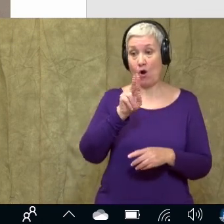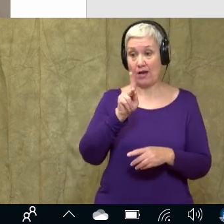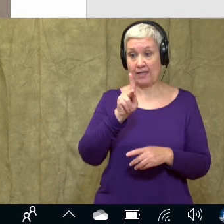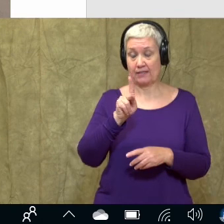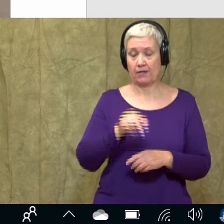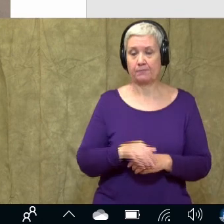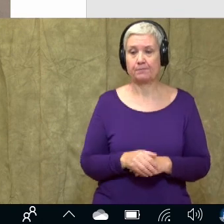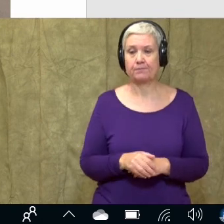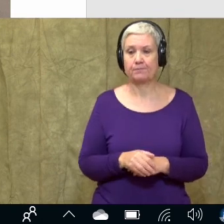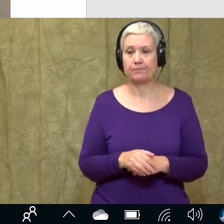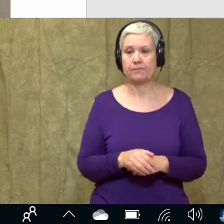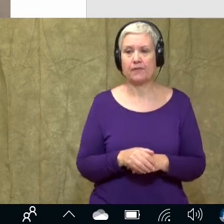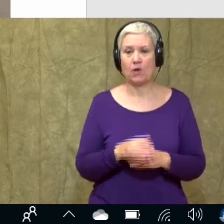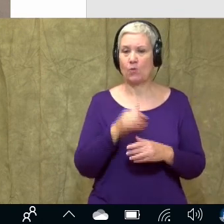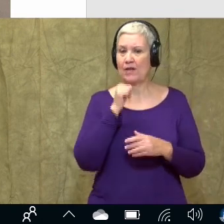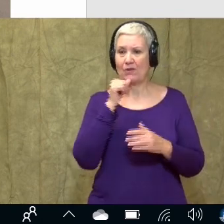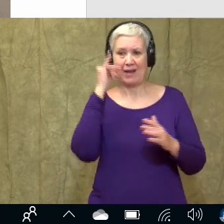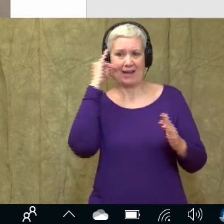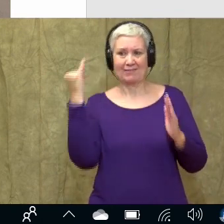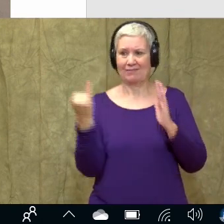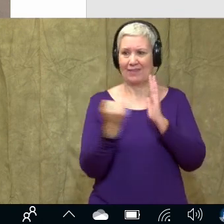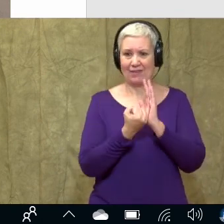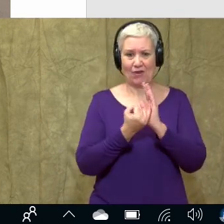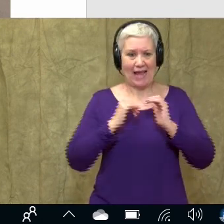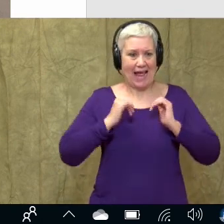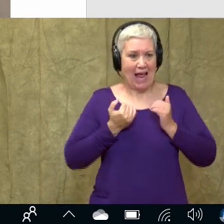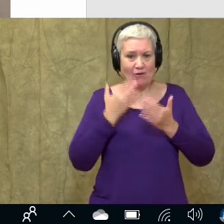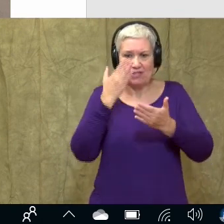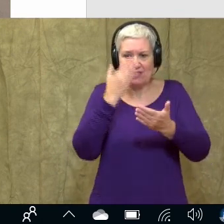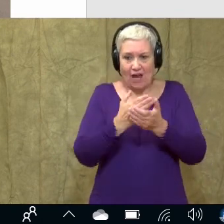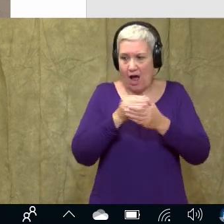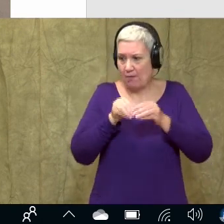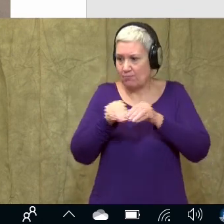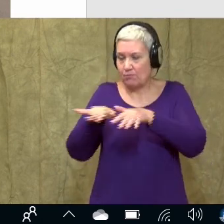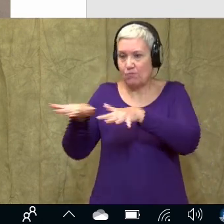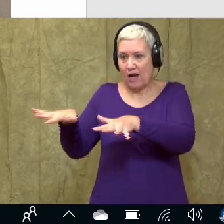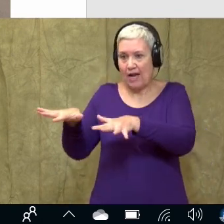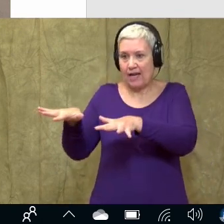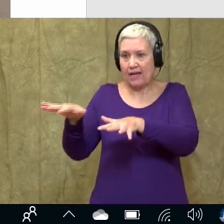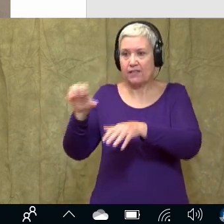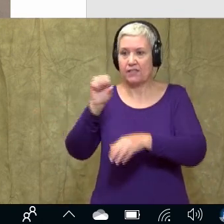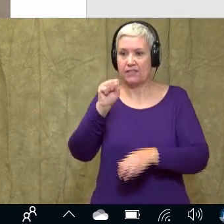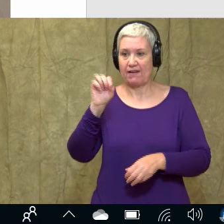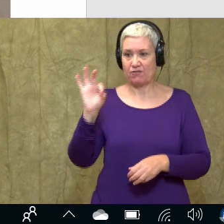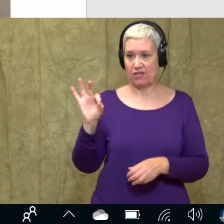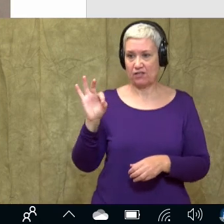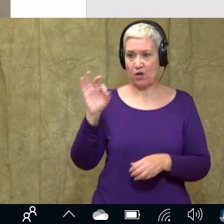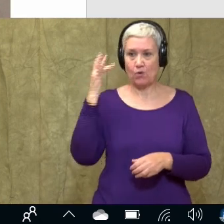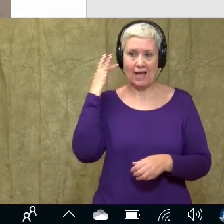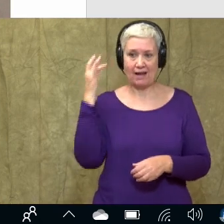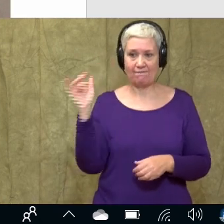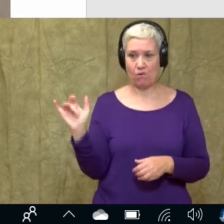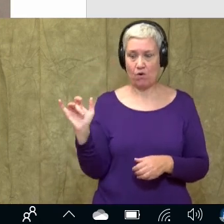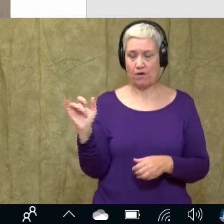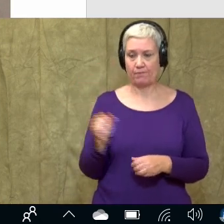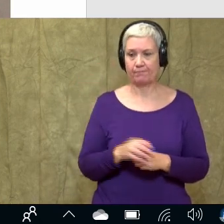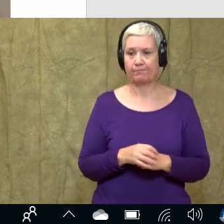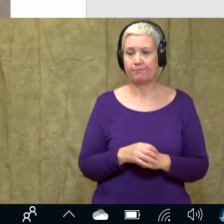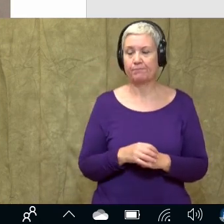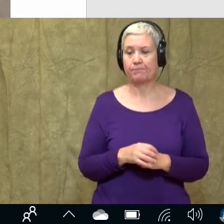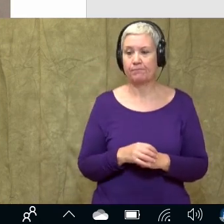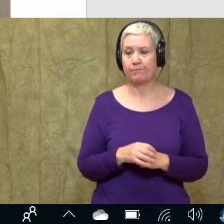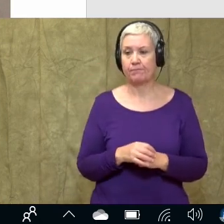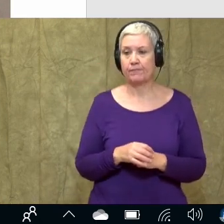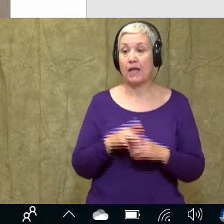yet identified something that would stop their spreading all the way to San Francisco, Rada said. If pet pythons